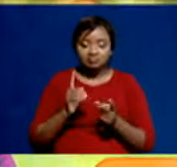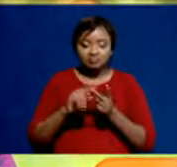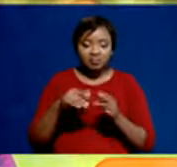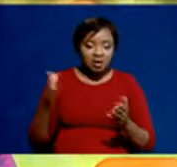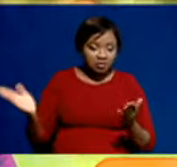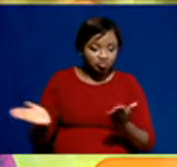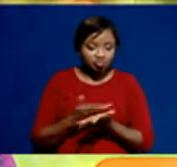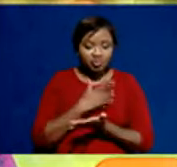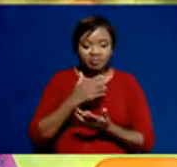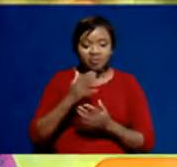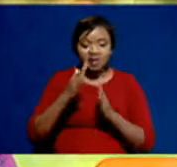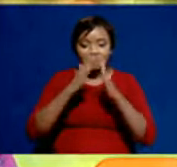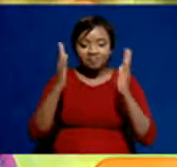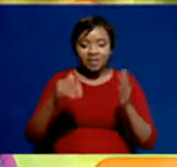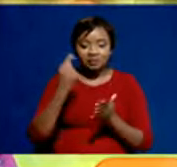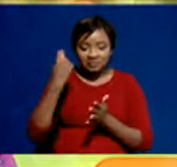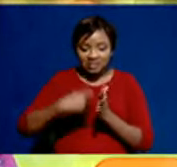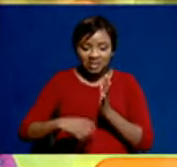levy,